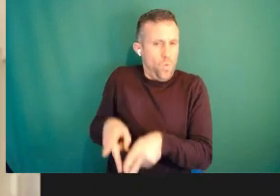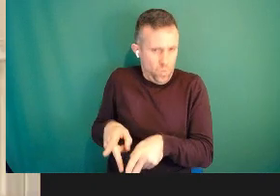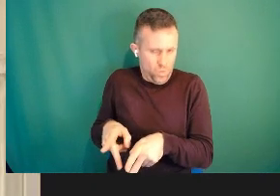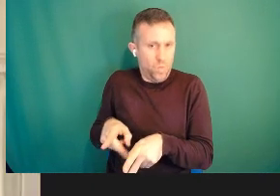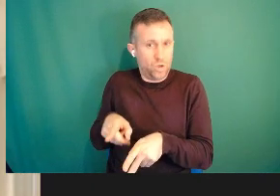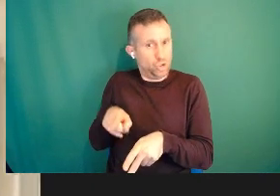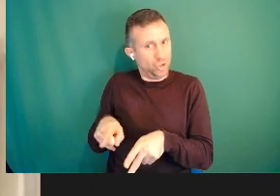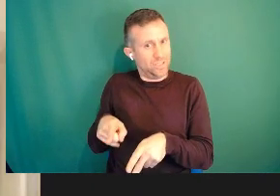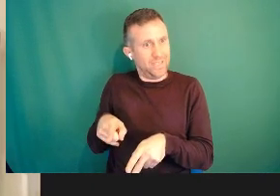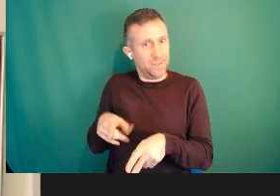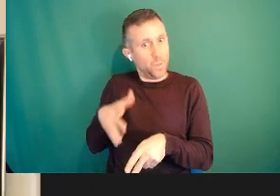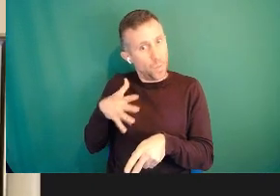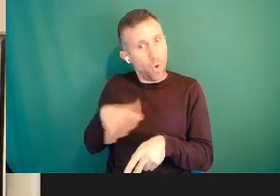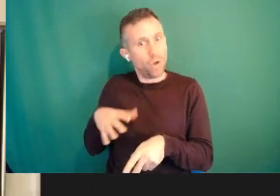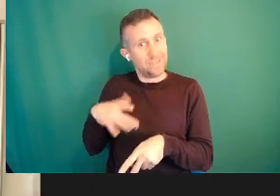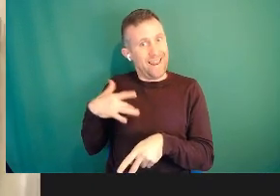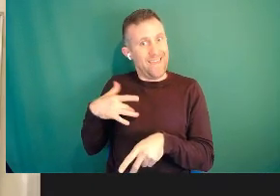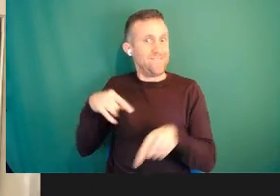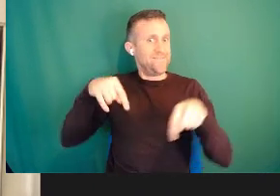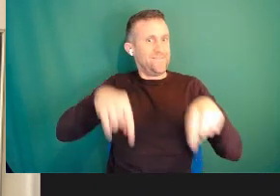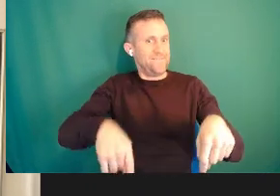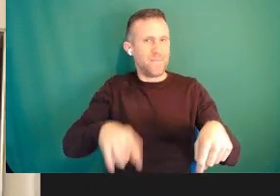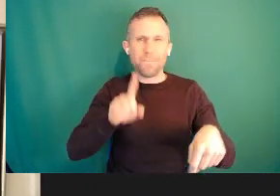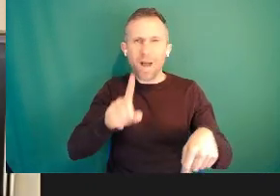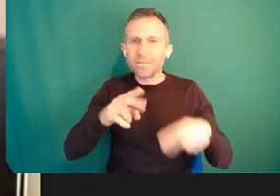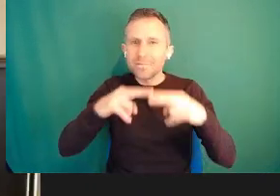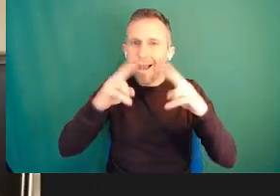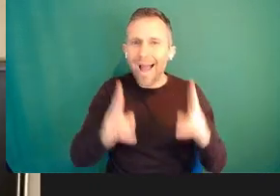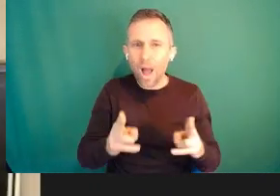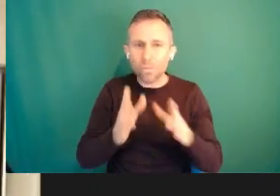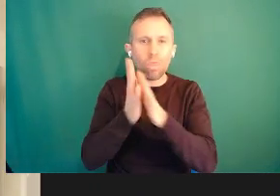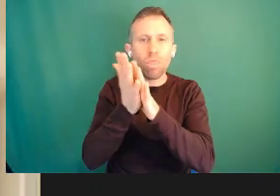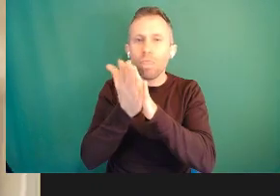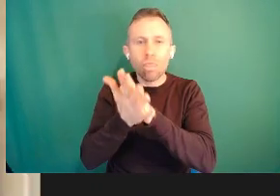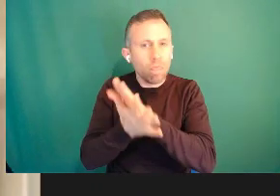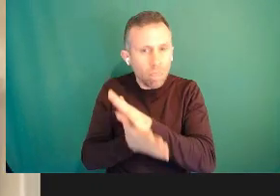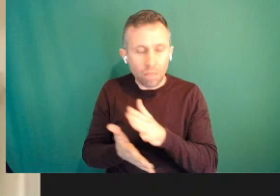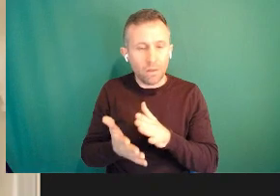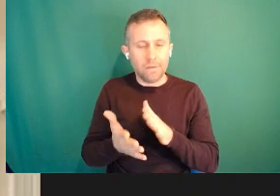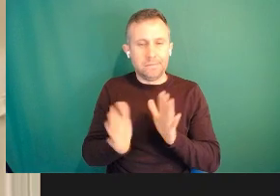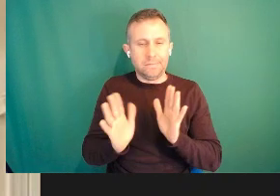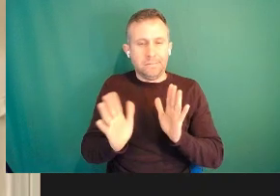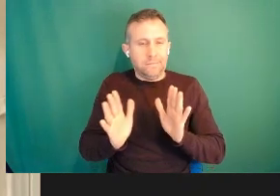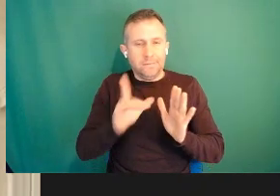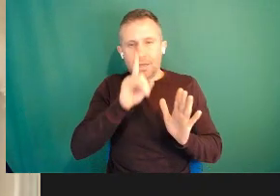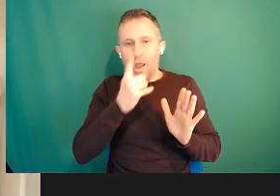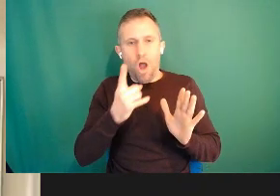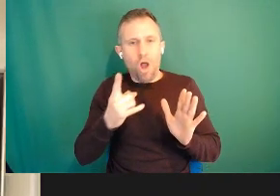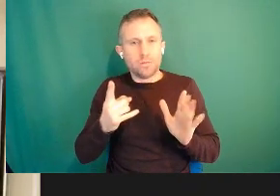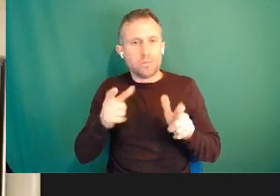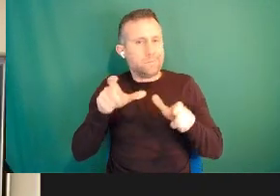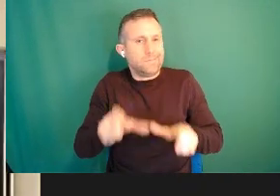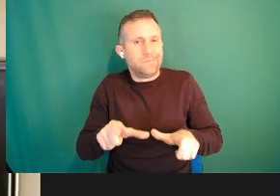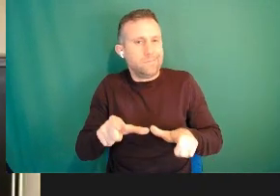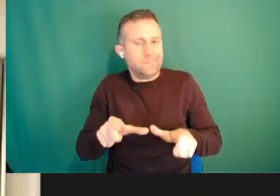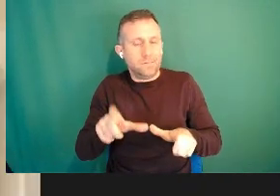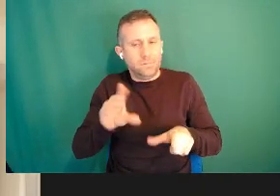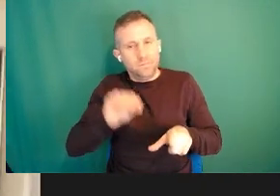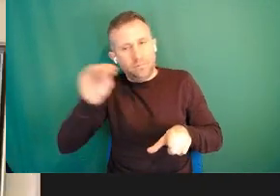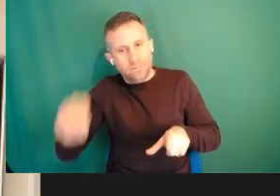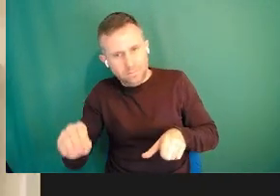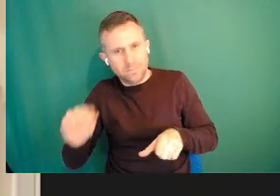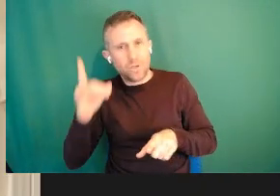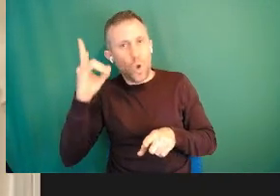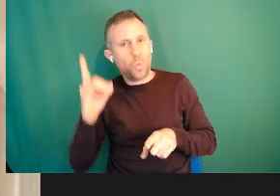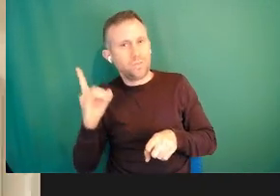stay in Thatcher's Hotel on the corner, and then come down for the day. And as I say, Bamba, he'd only